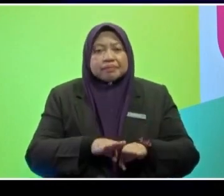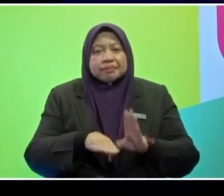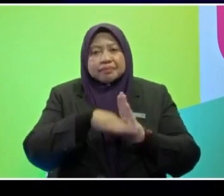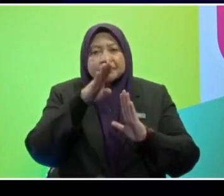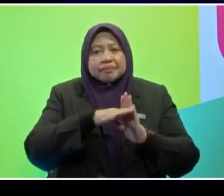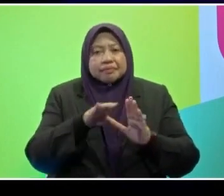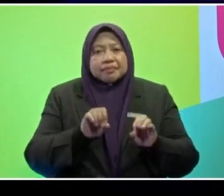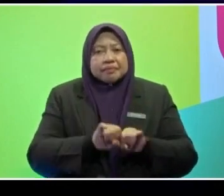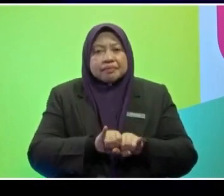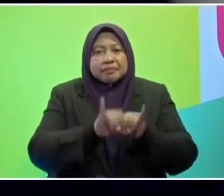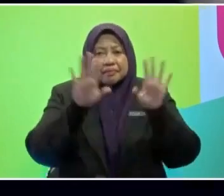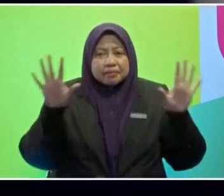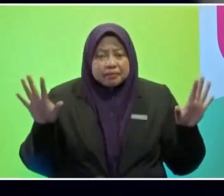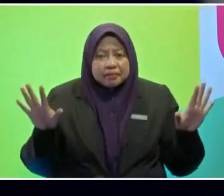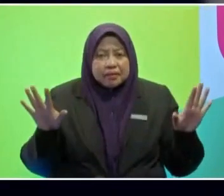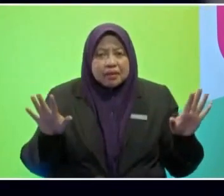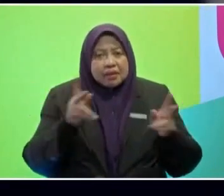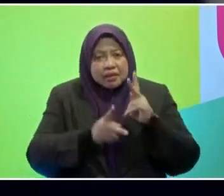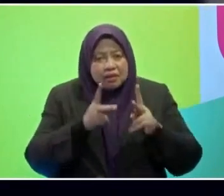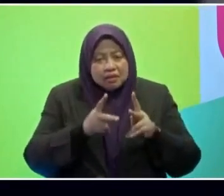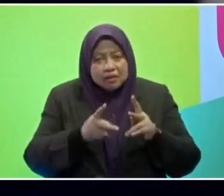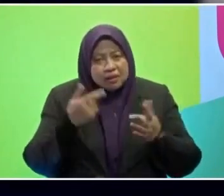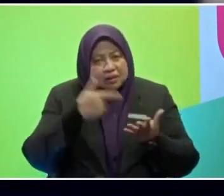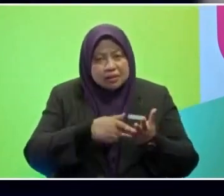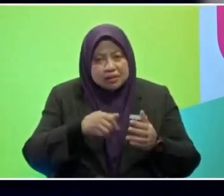move it further, it's going to be smaller.